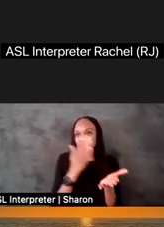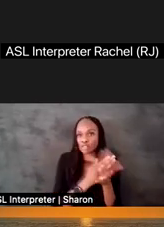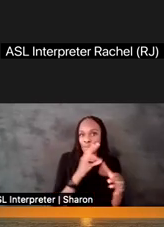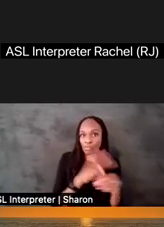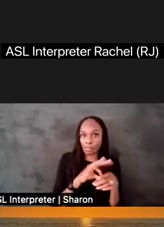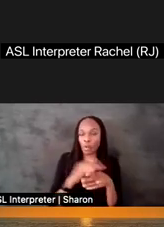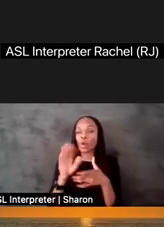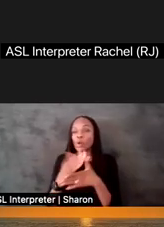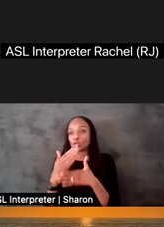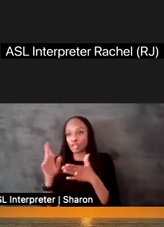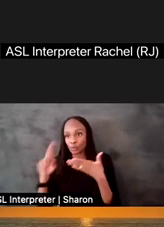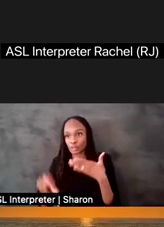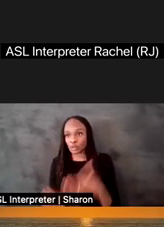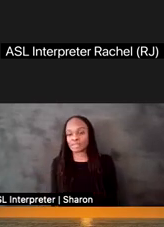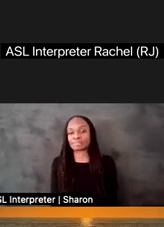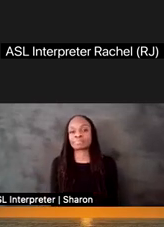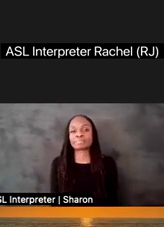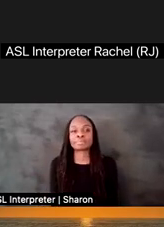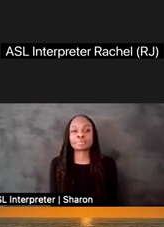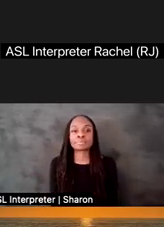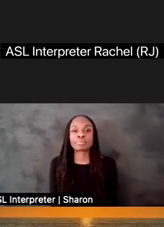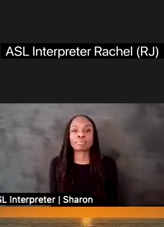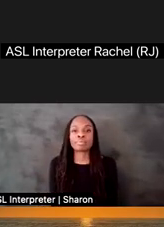results. And